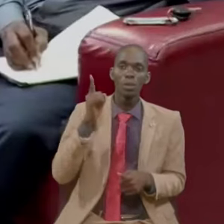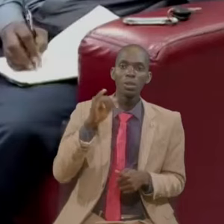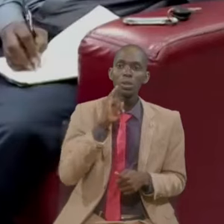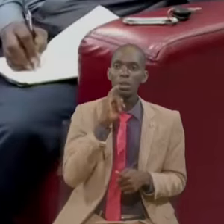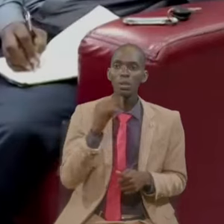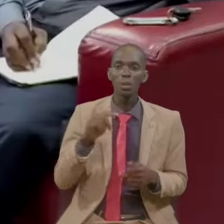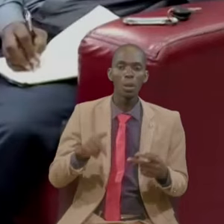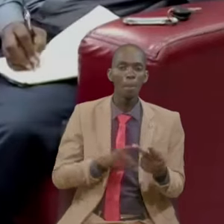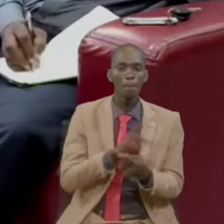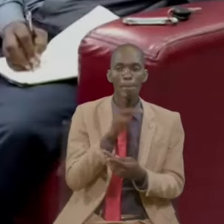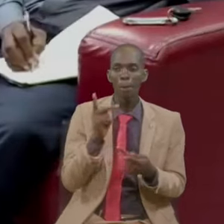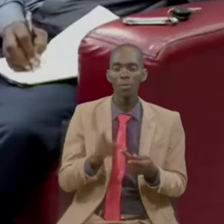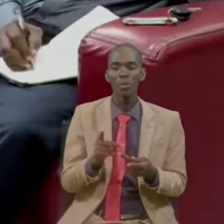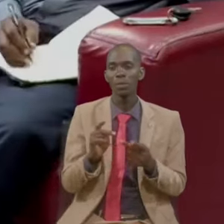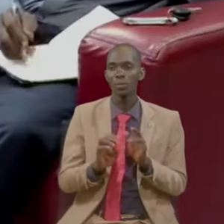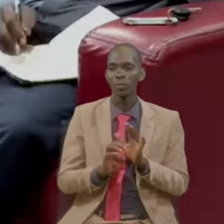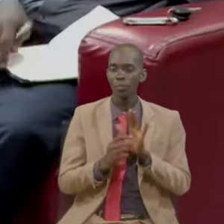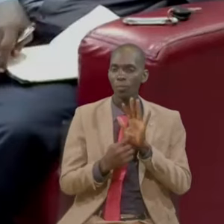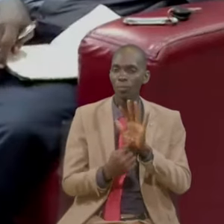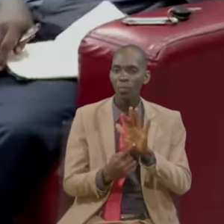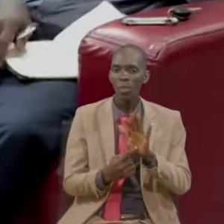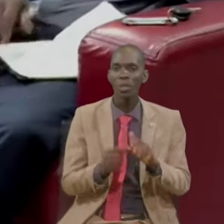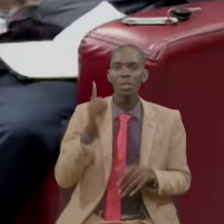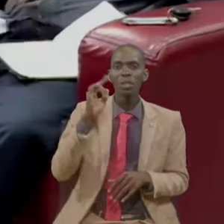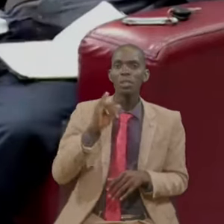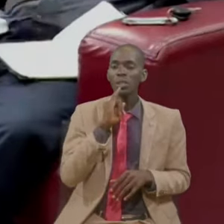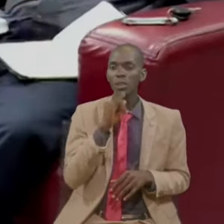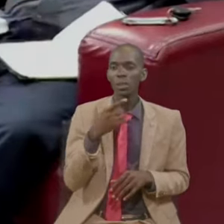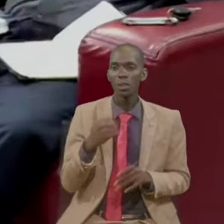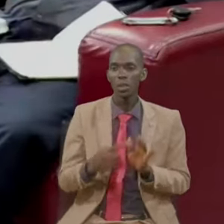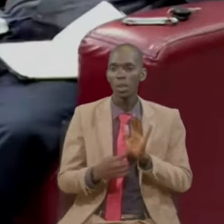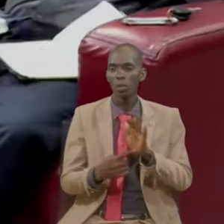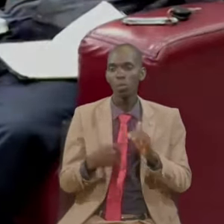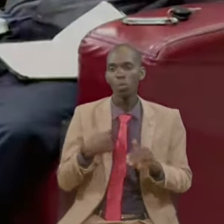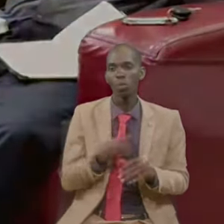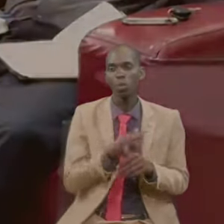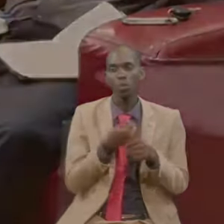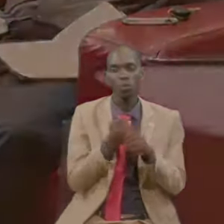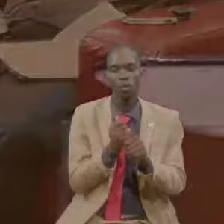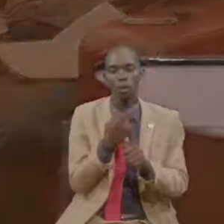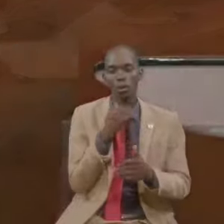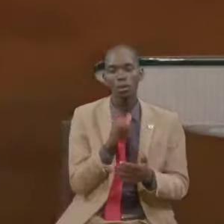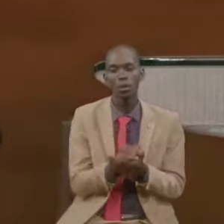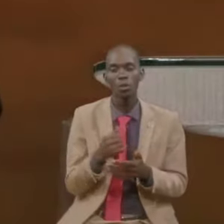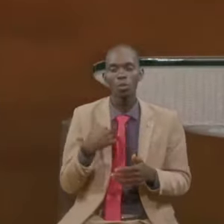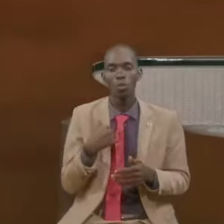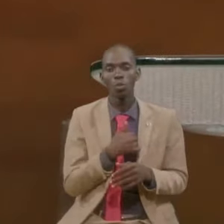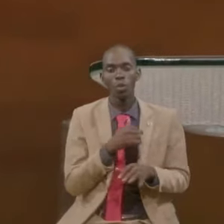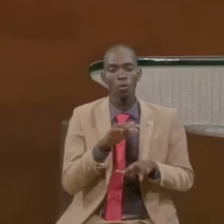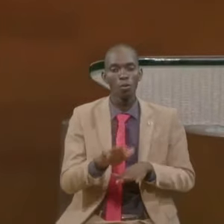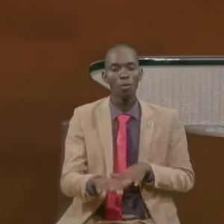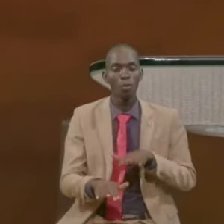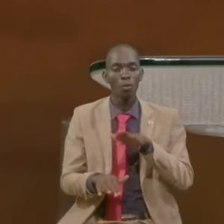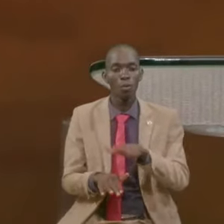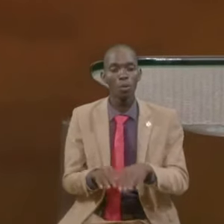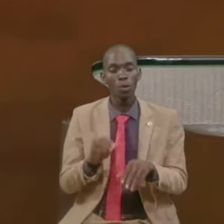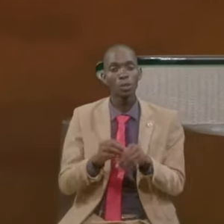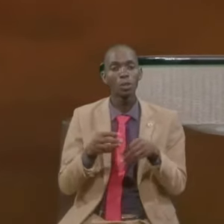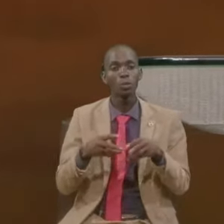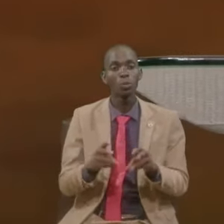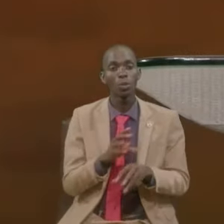He is our model. And he says we walk in the steps of Christ. And